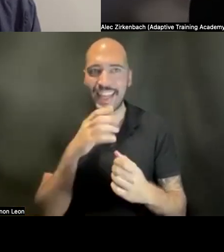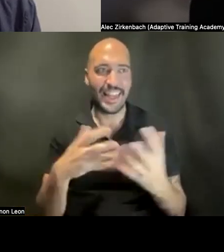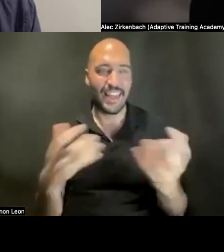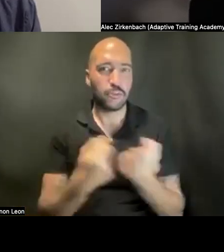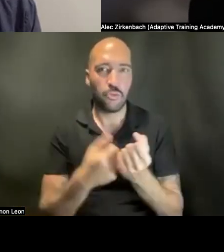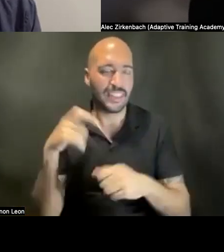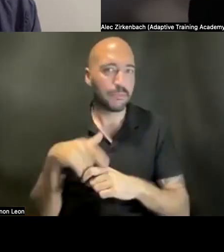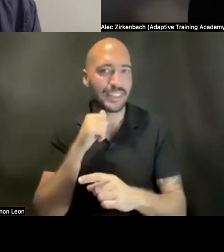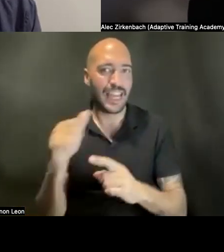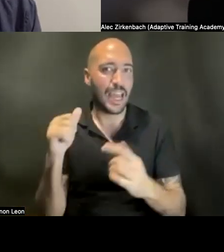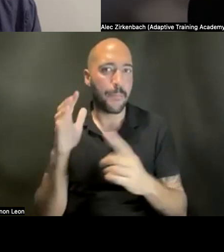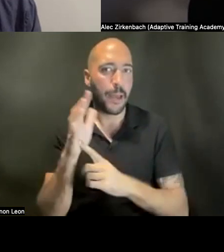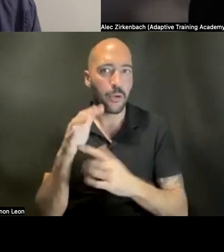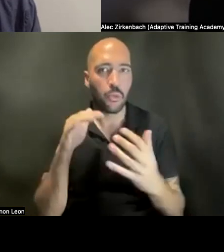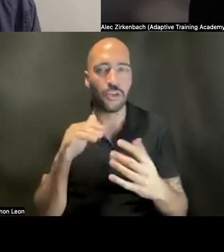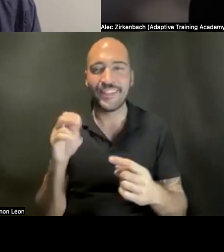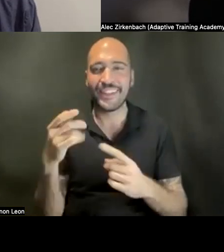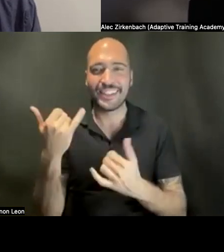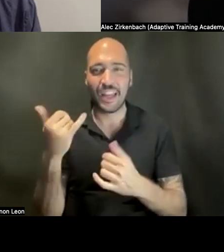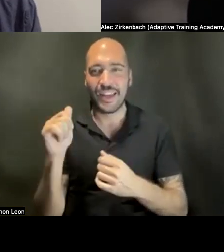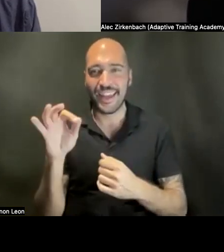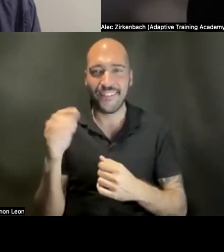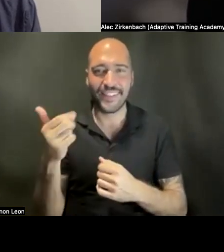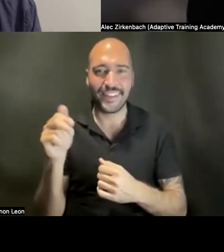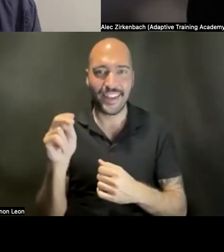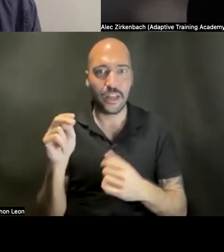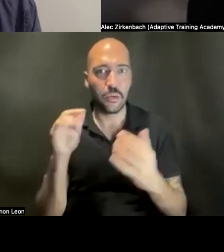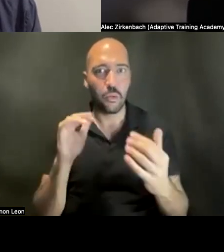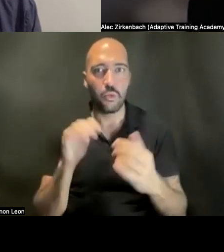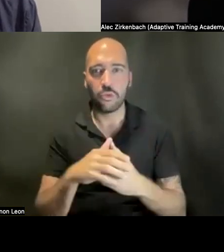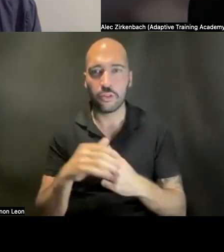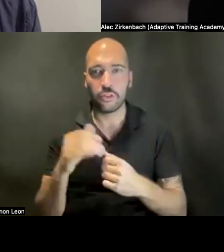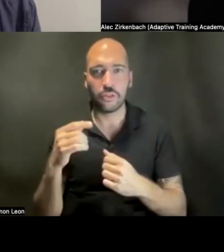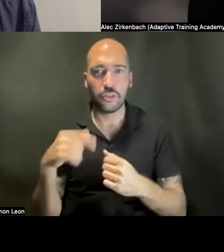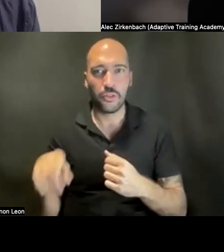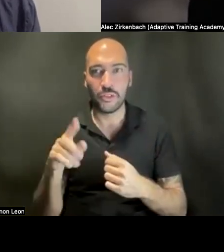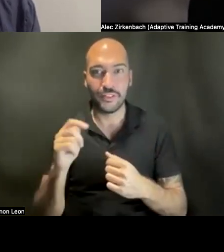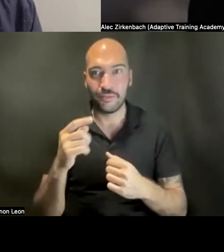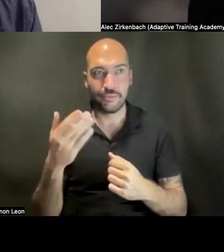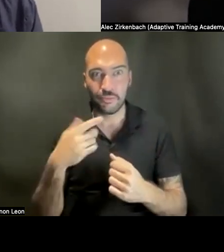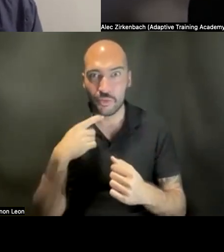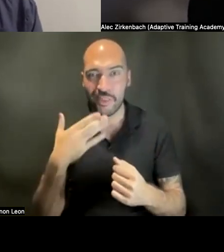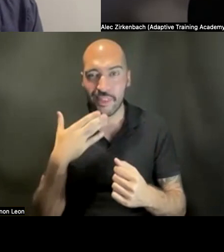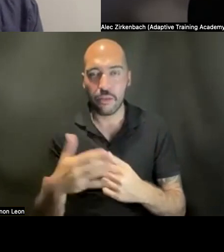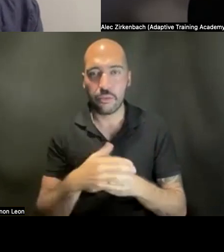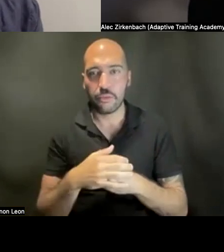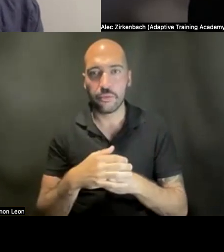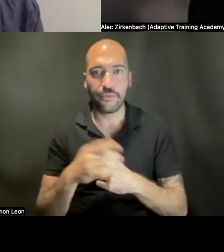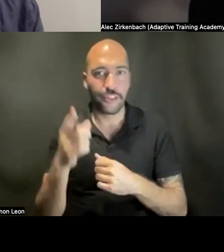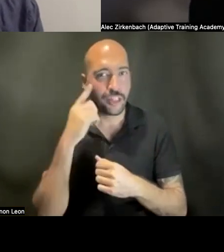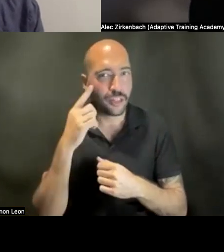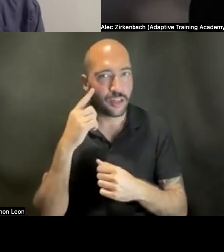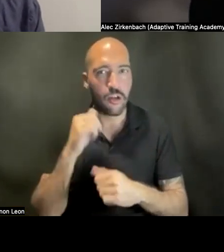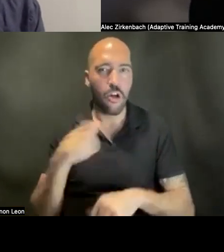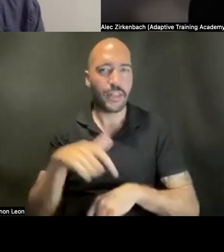Even the current, Afghanistan war, like those veterans may not have ever been told thank you. Like, they hear it all the time. They see